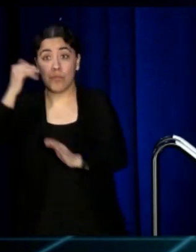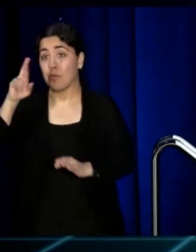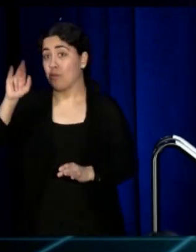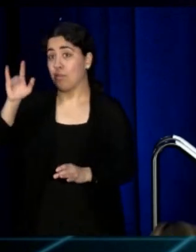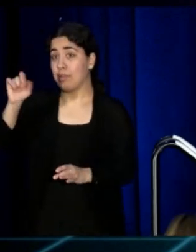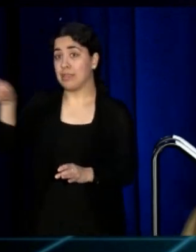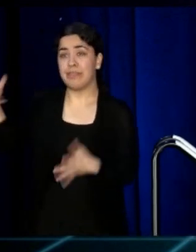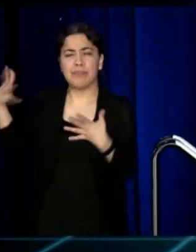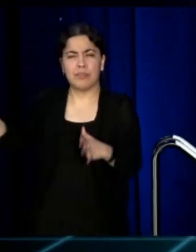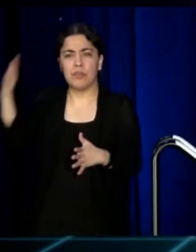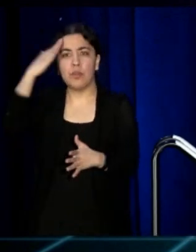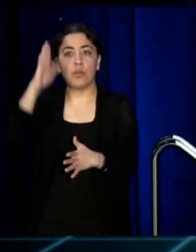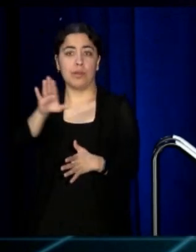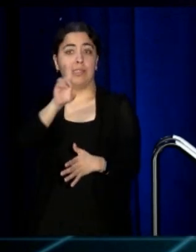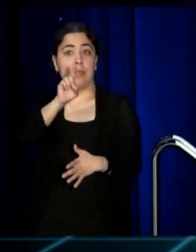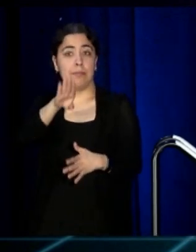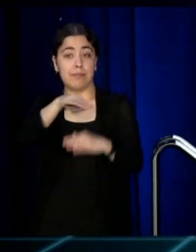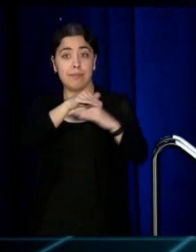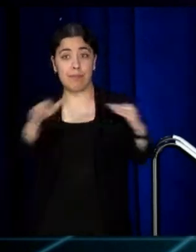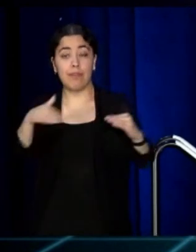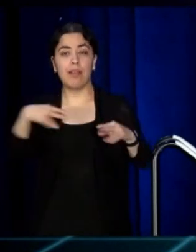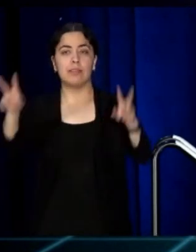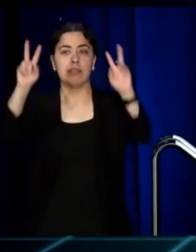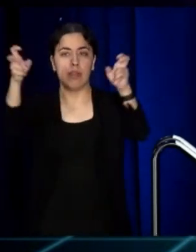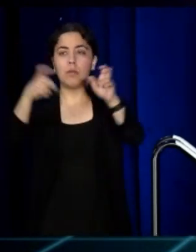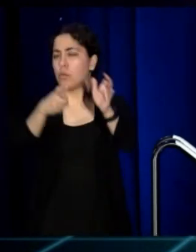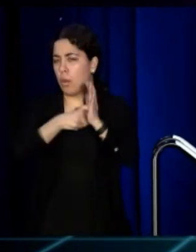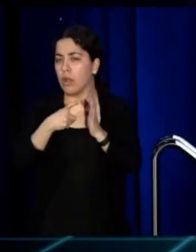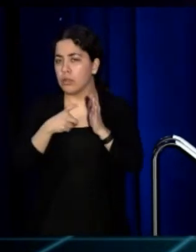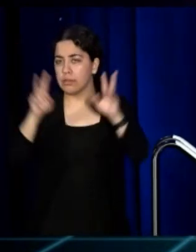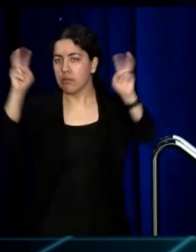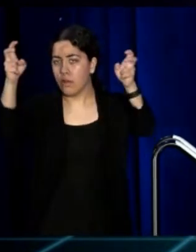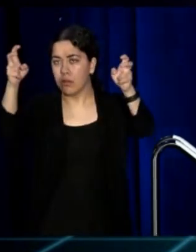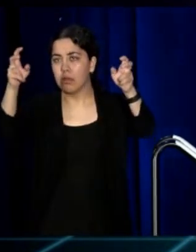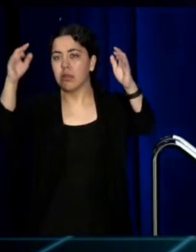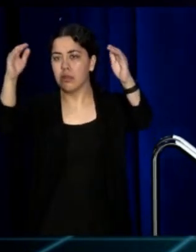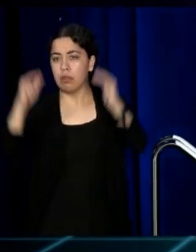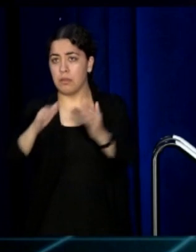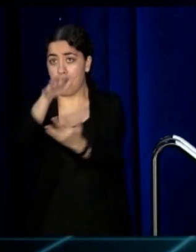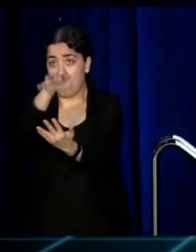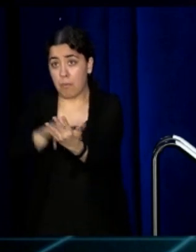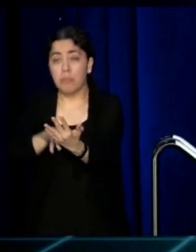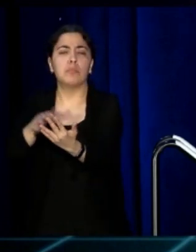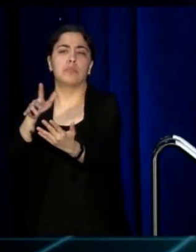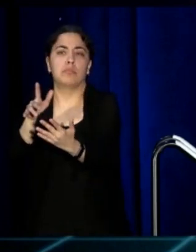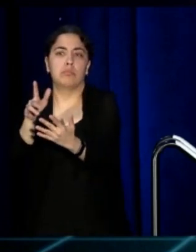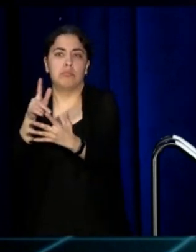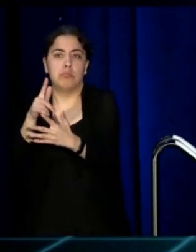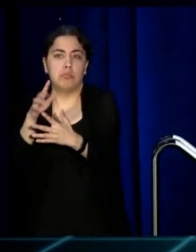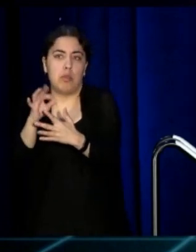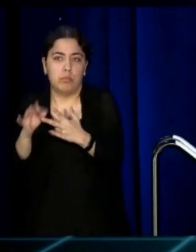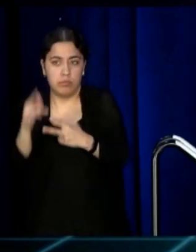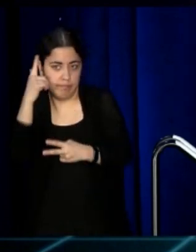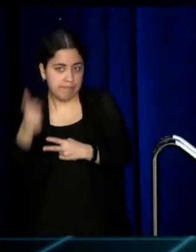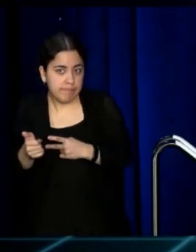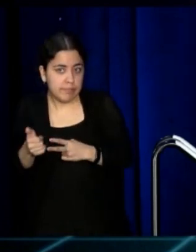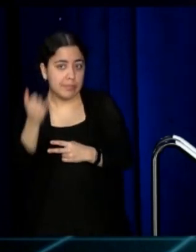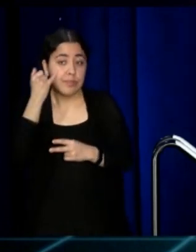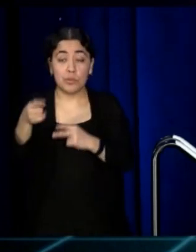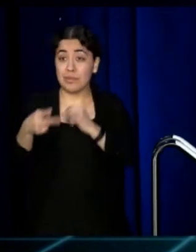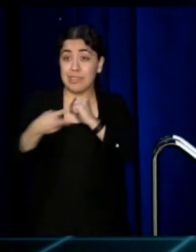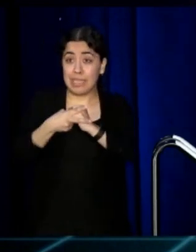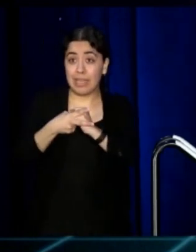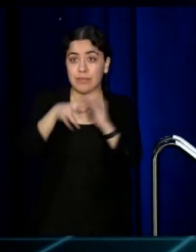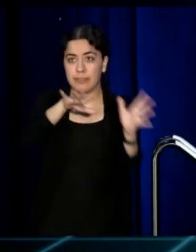database level, the title is required, but the body is optional. And so if you tried to save this, set